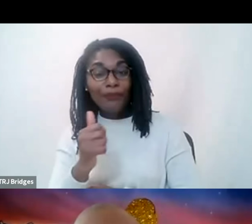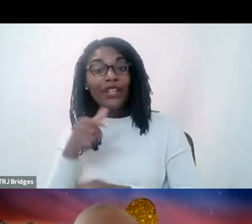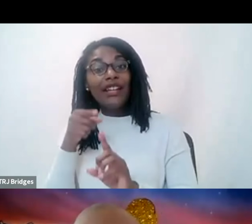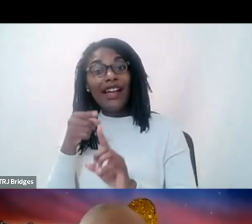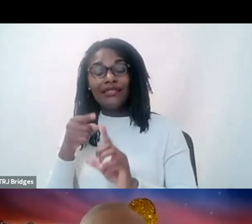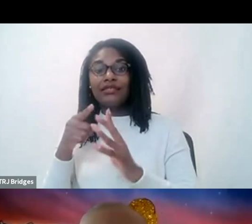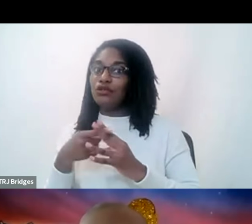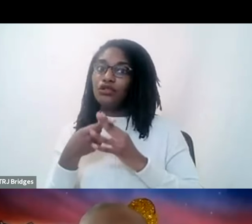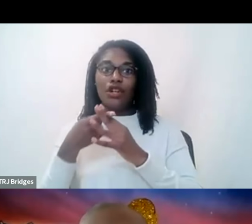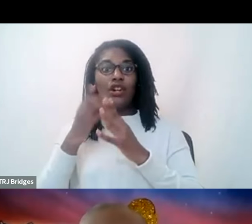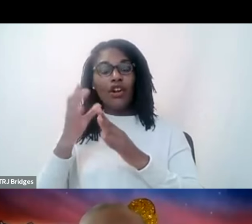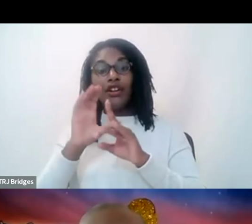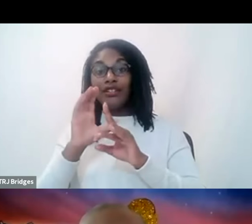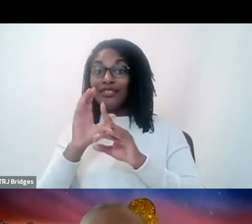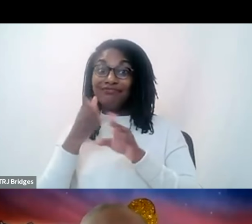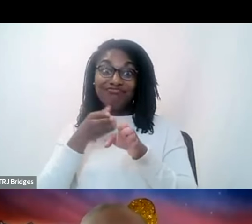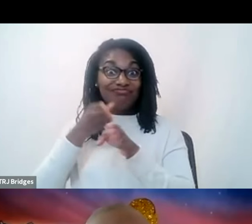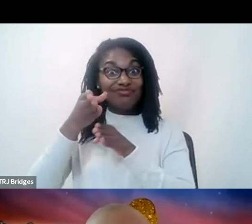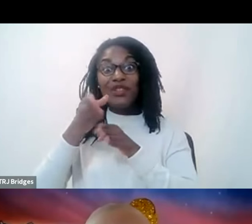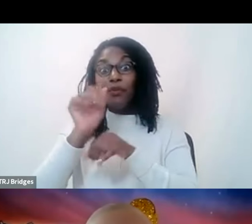would jumpstart her career in choreography.